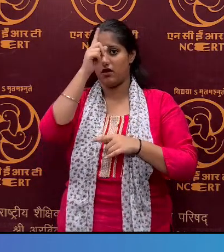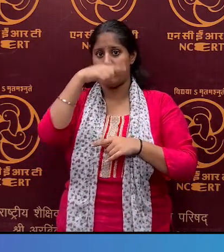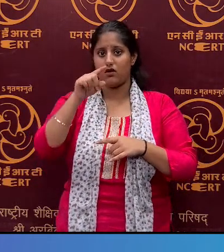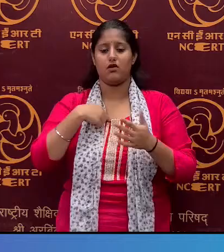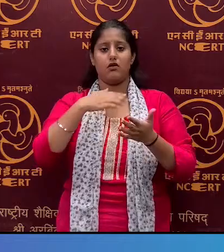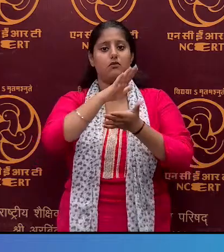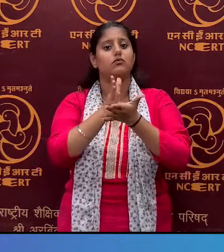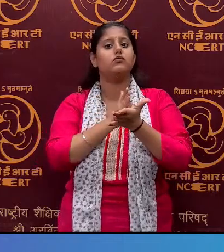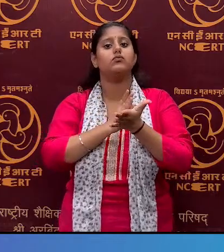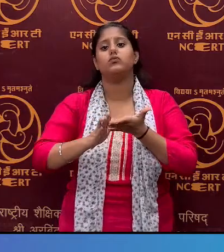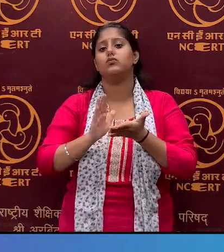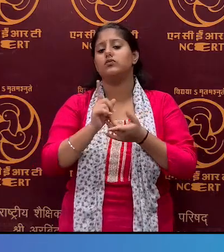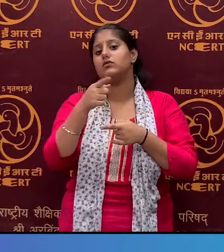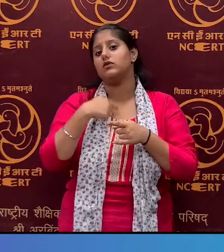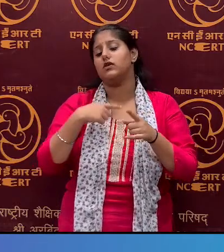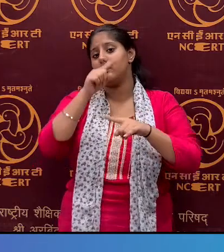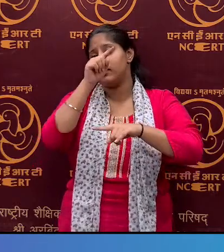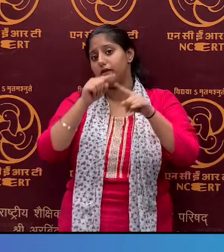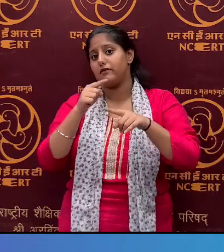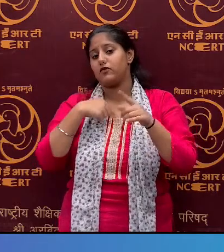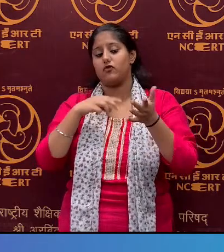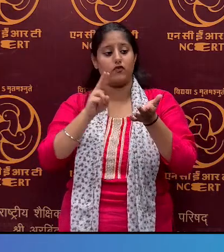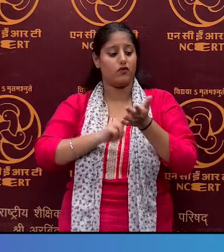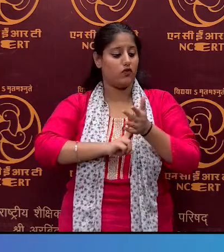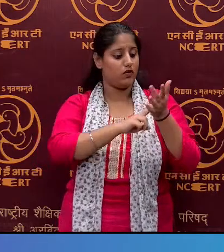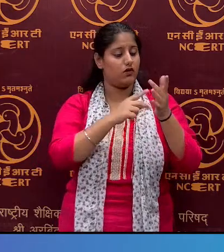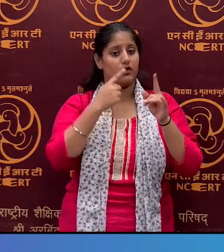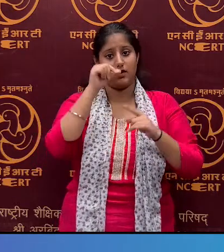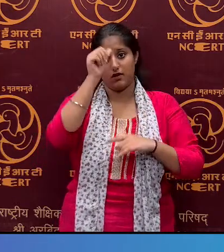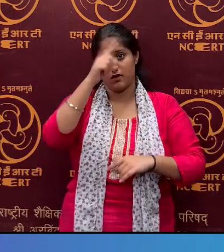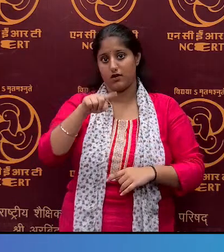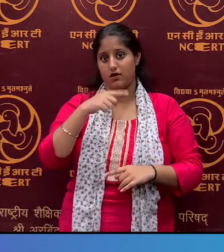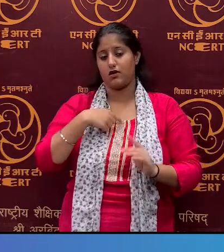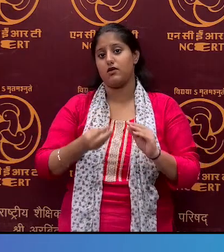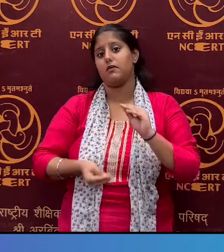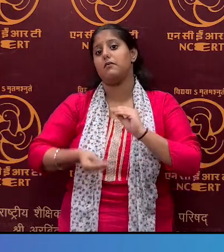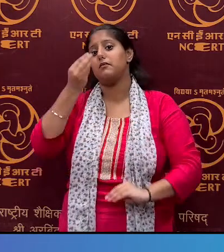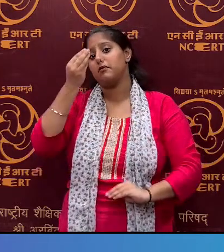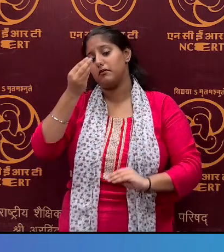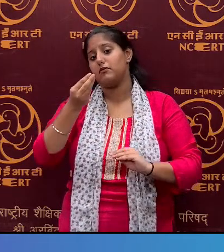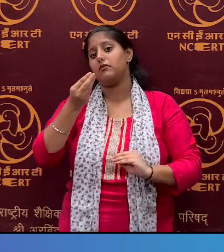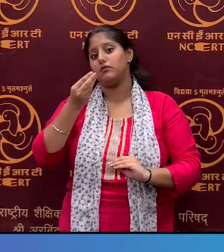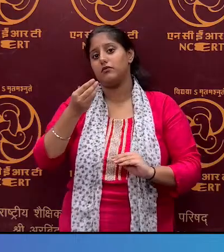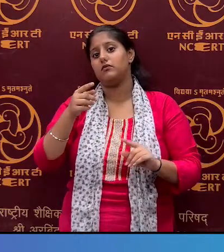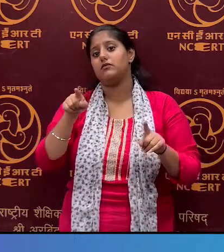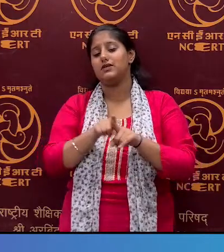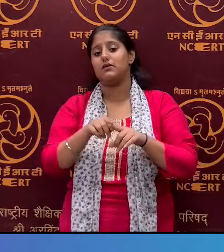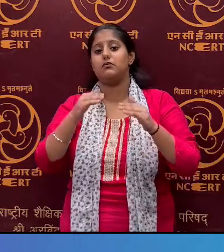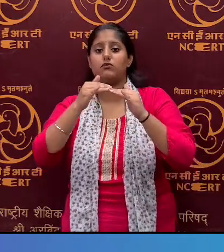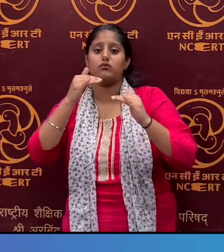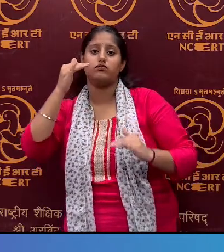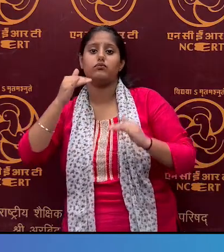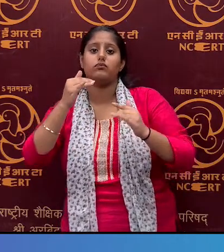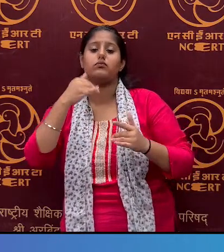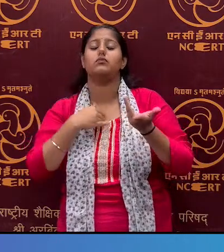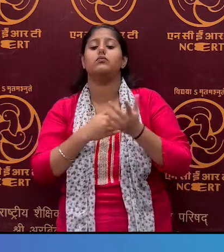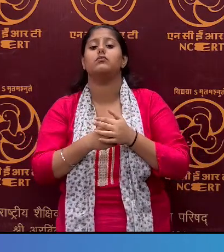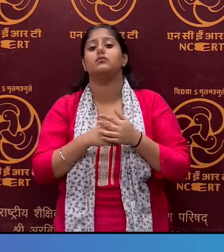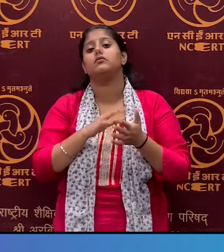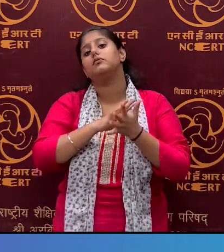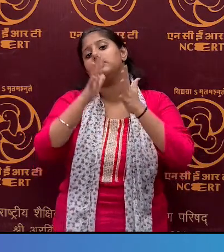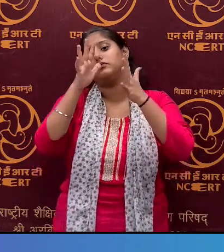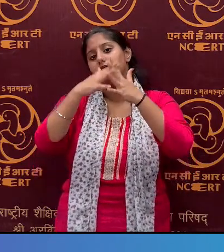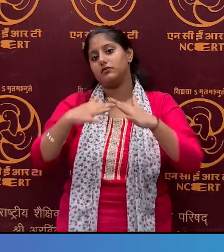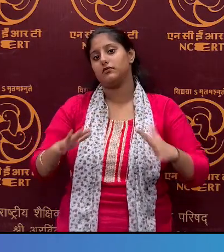So, temperature of northern India remain better as comparison to the other side of